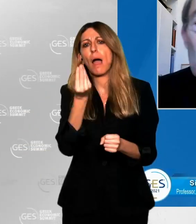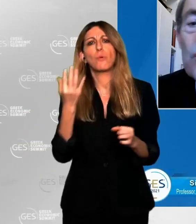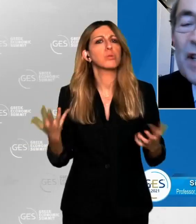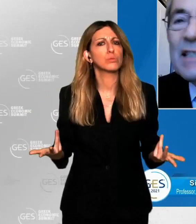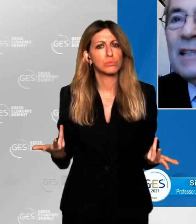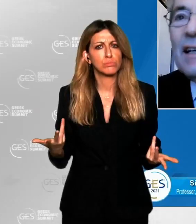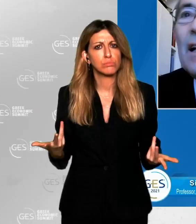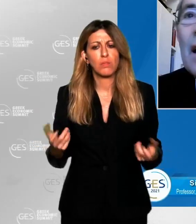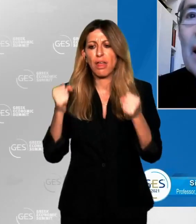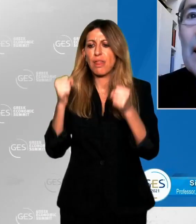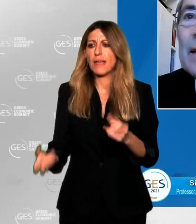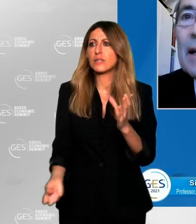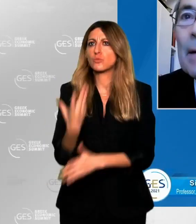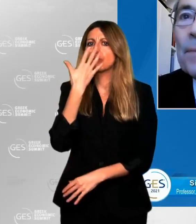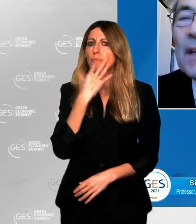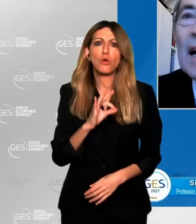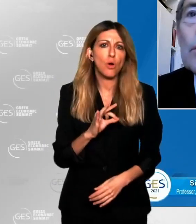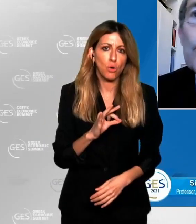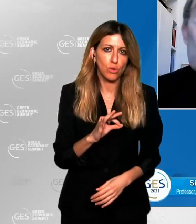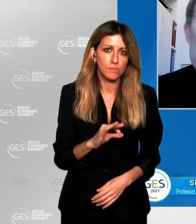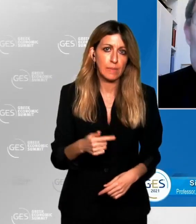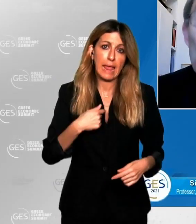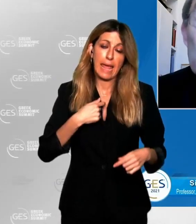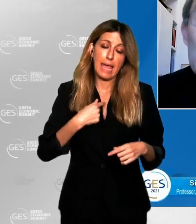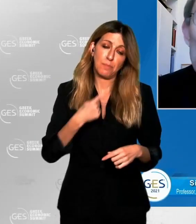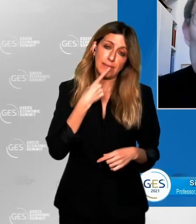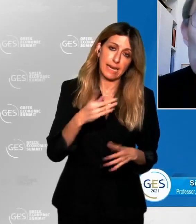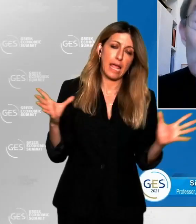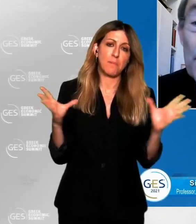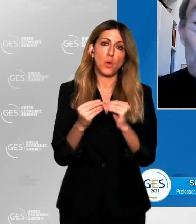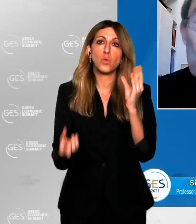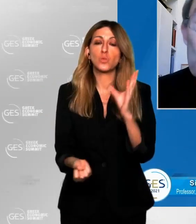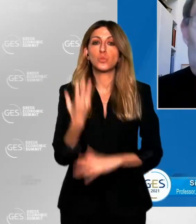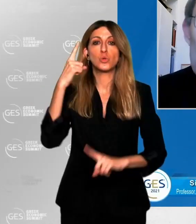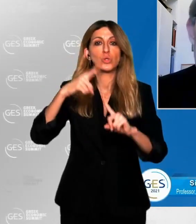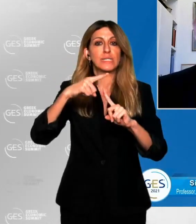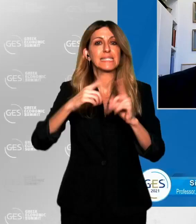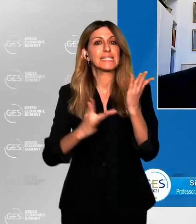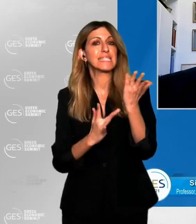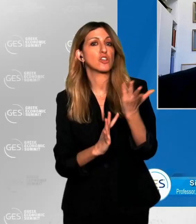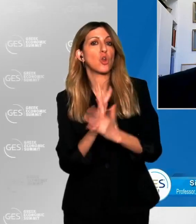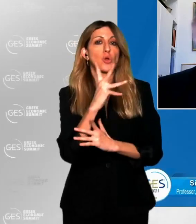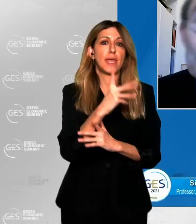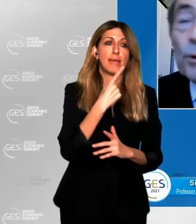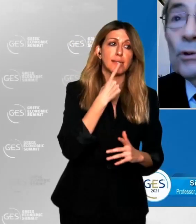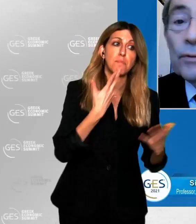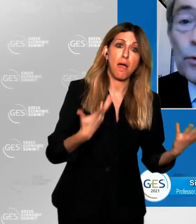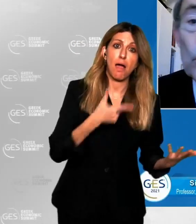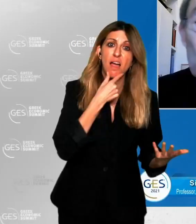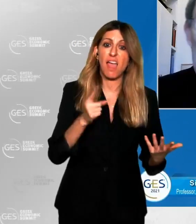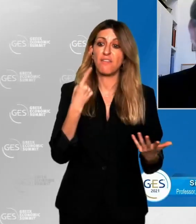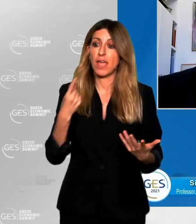modern technologies and the kind of jobs that they will create, we immediately think of the big digital companies. We think of